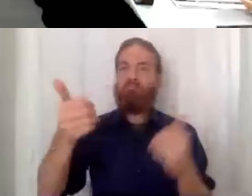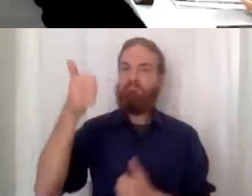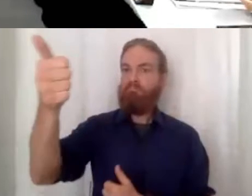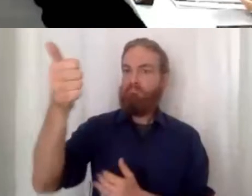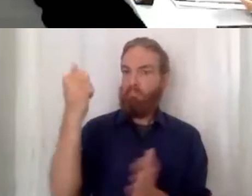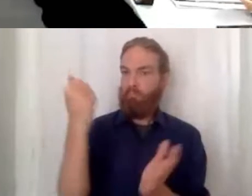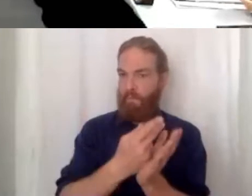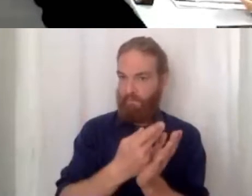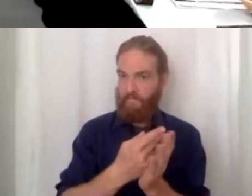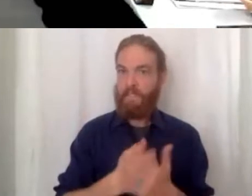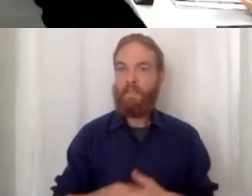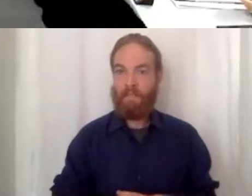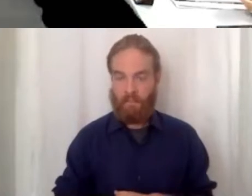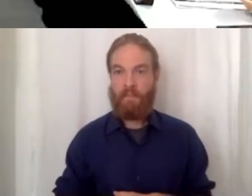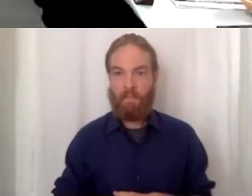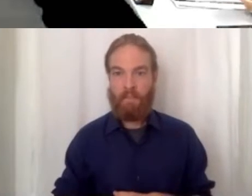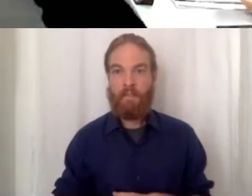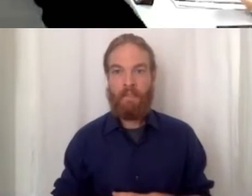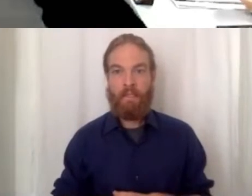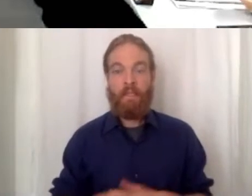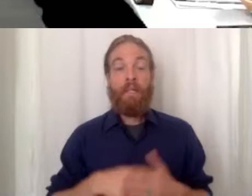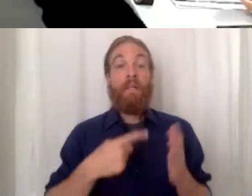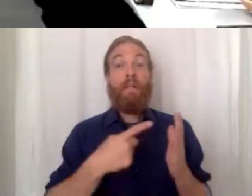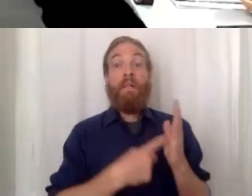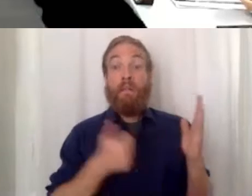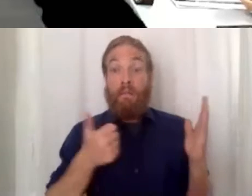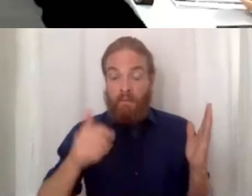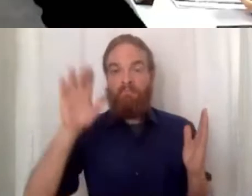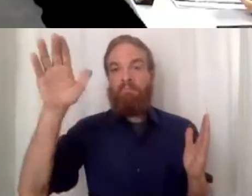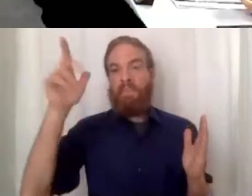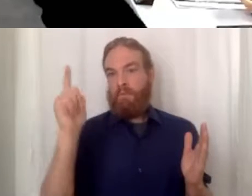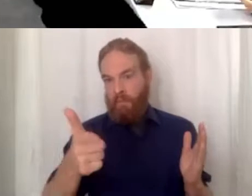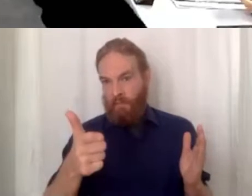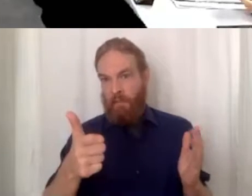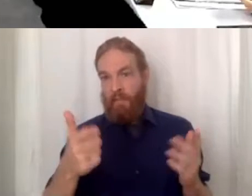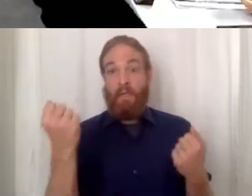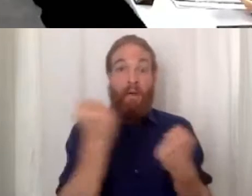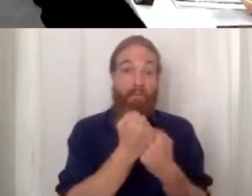Second. In favor? Aye. Anybody Aye. against?